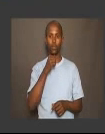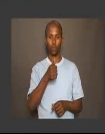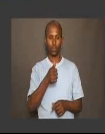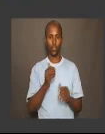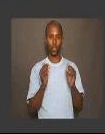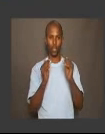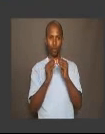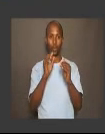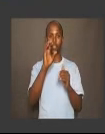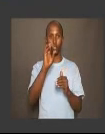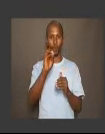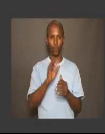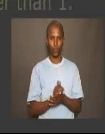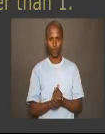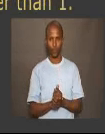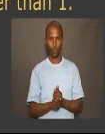equal zero.